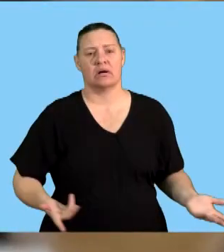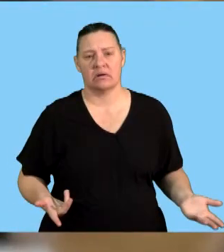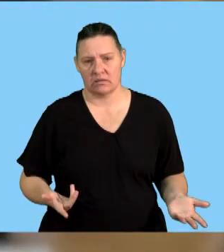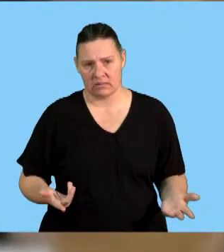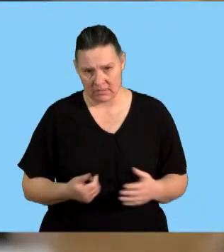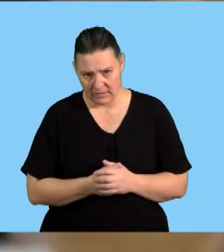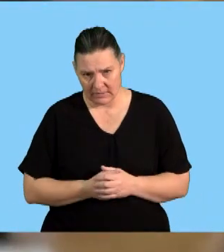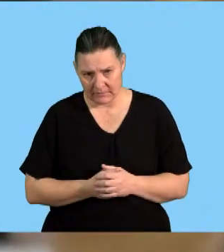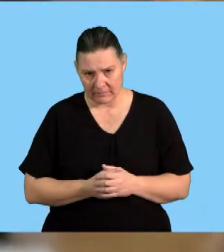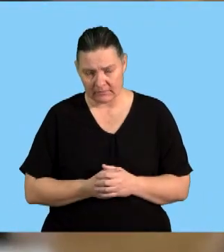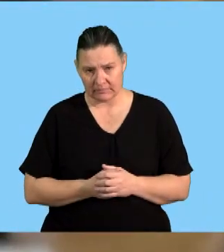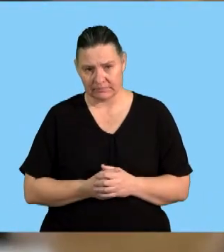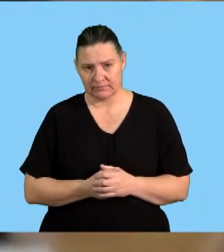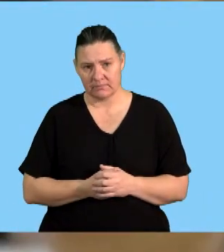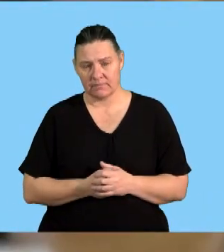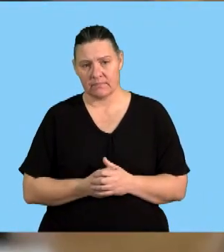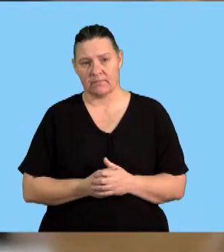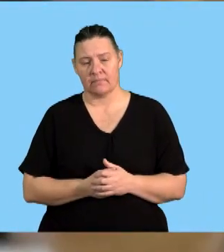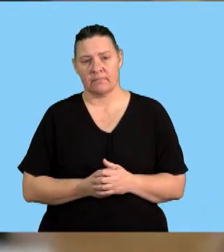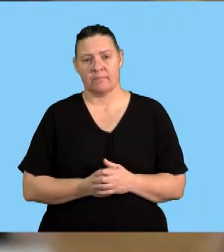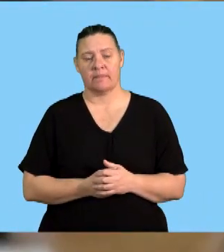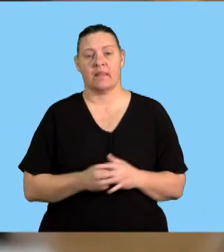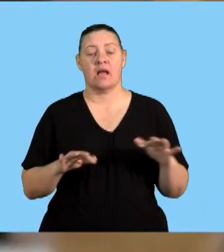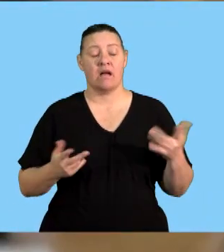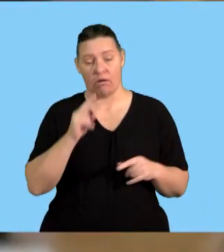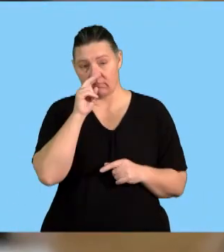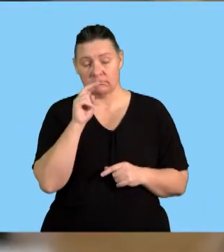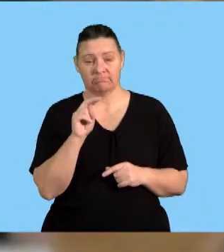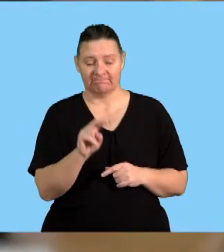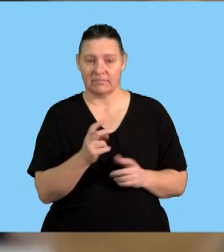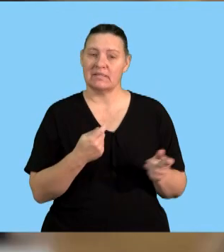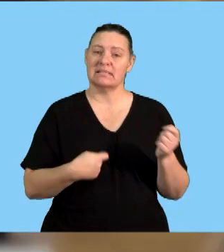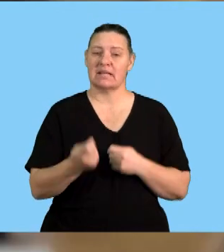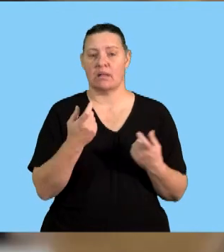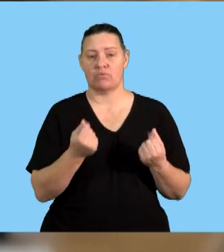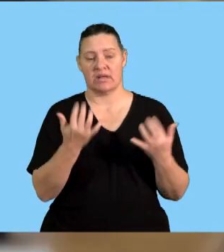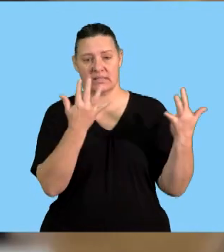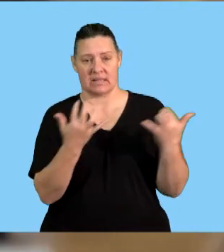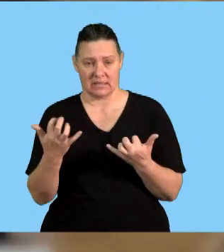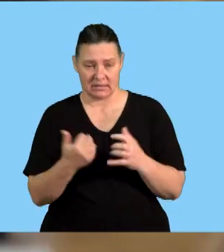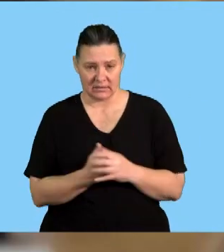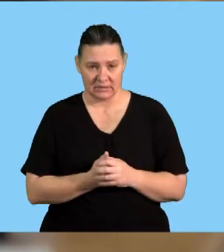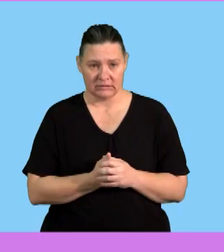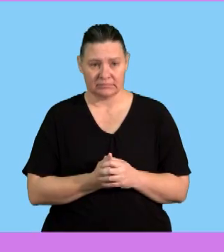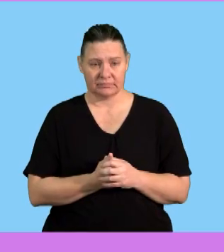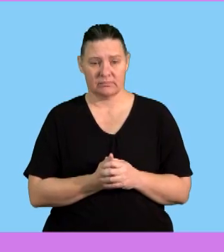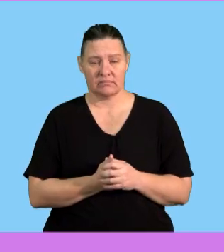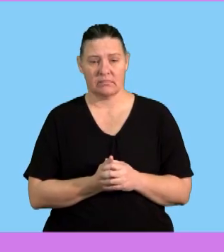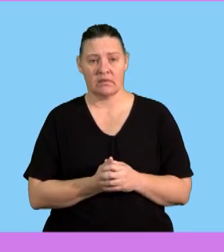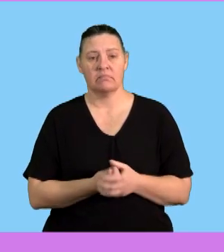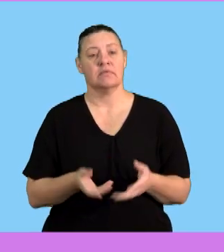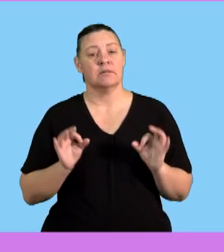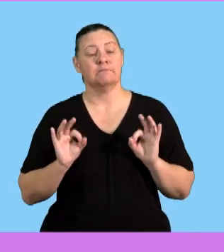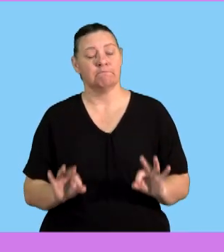business won't be viable. If we look at a selling price calculation, to get